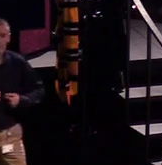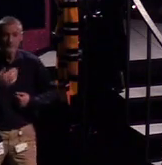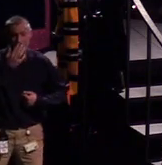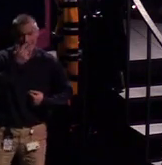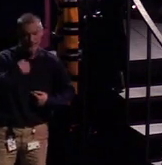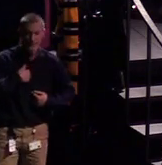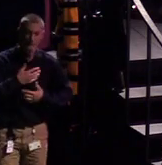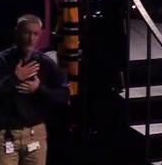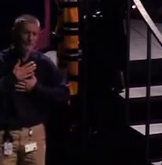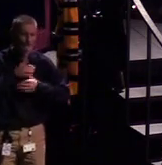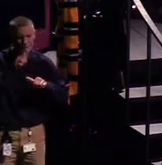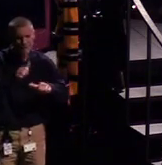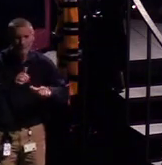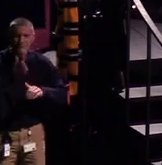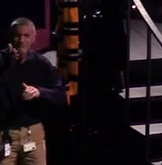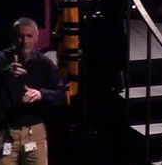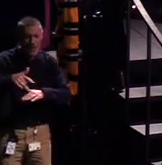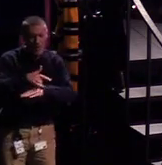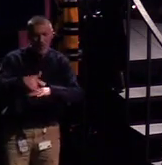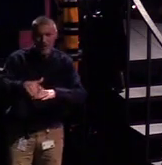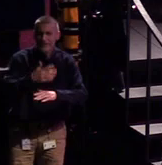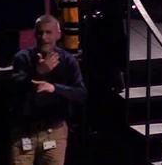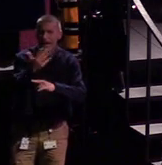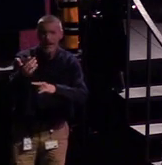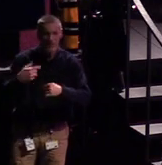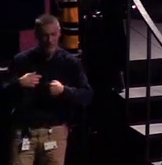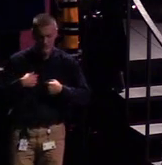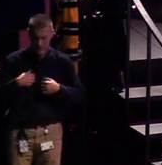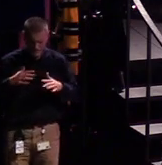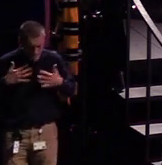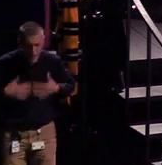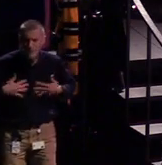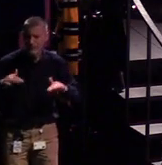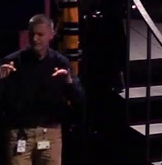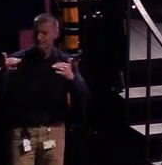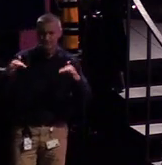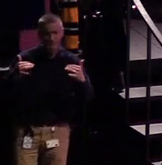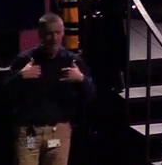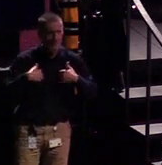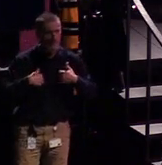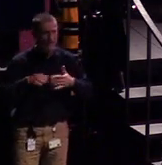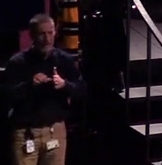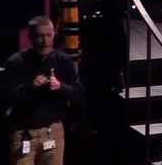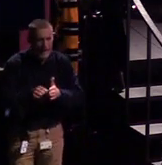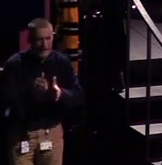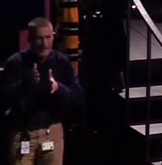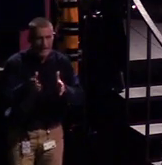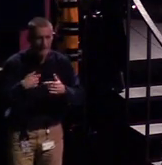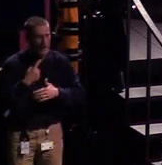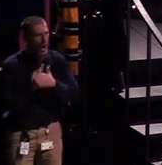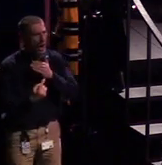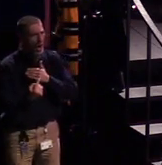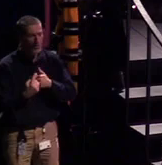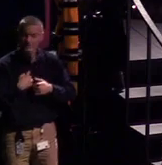the more my movements and noises made me stand out the harder I found it to go and I'm not alone biscuit back